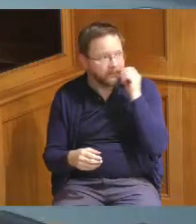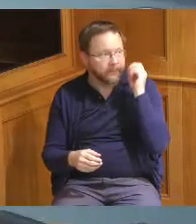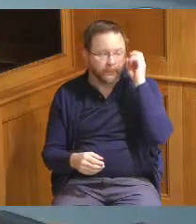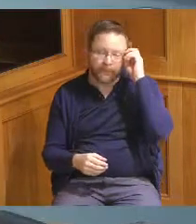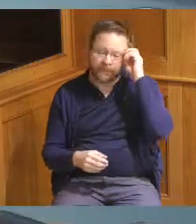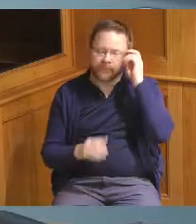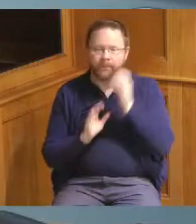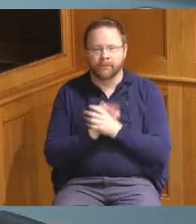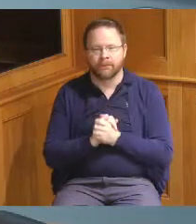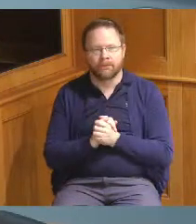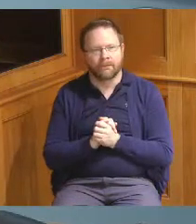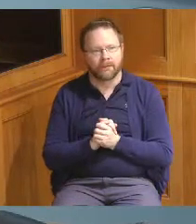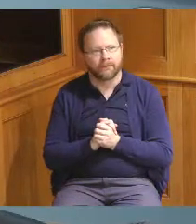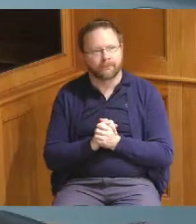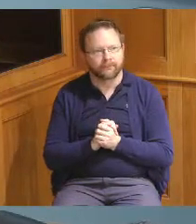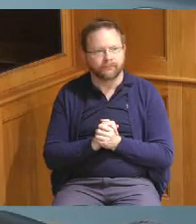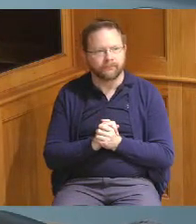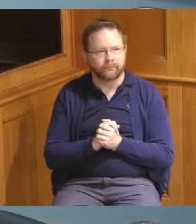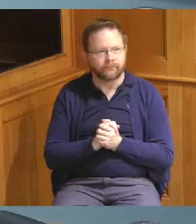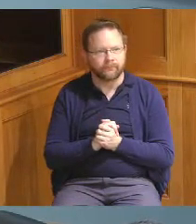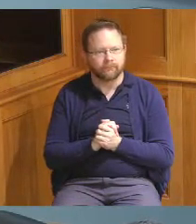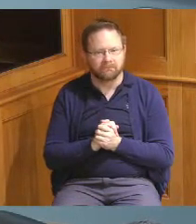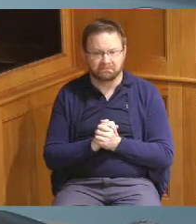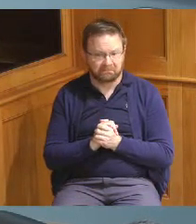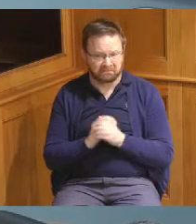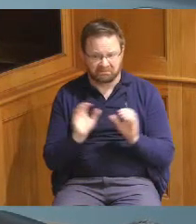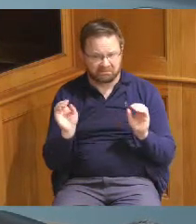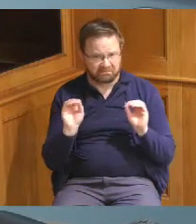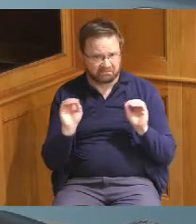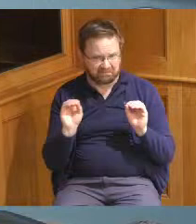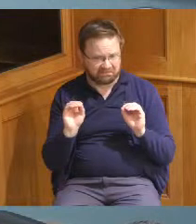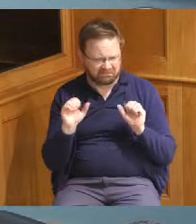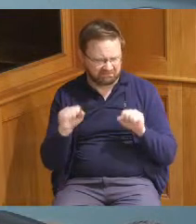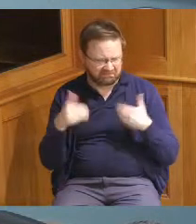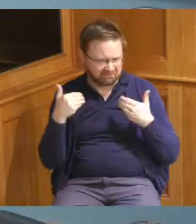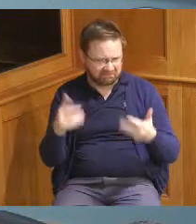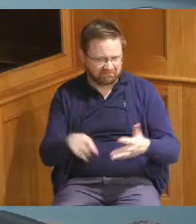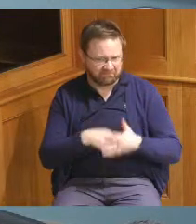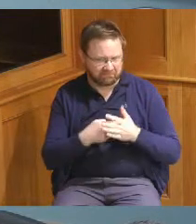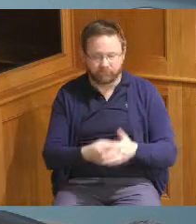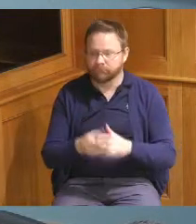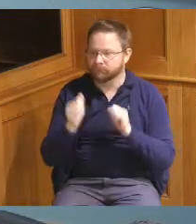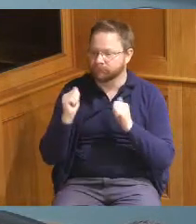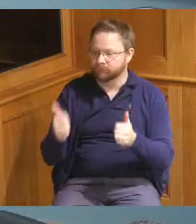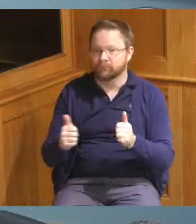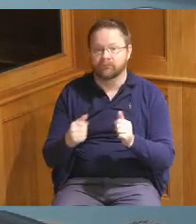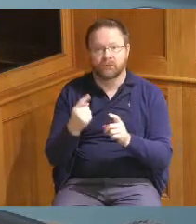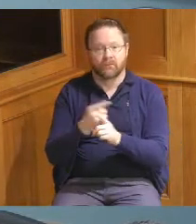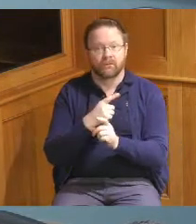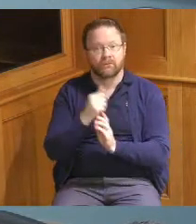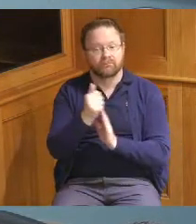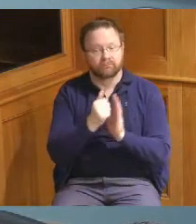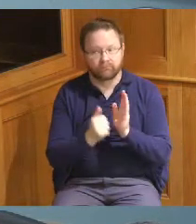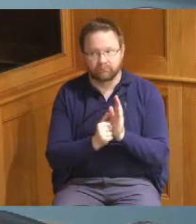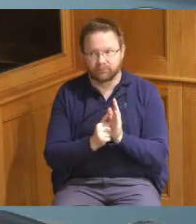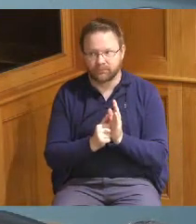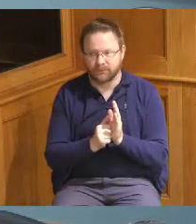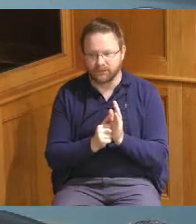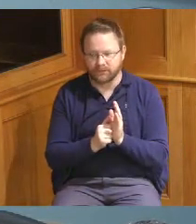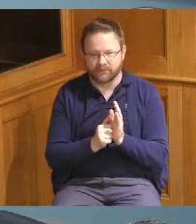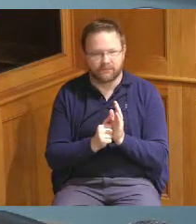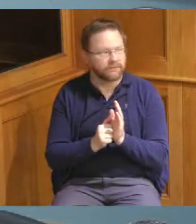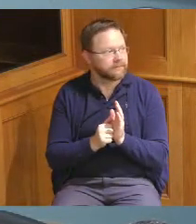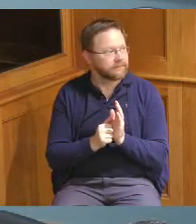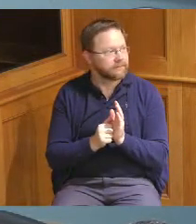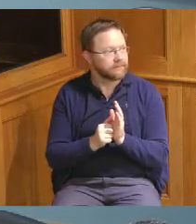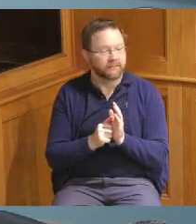way of comments before we get started? Nothing before we get started. Okay, all right. Commissioner. We're going to move to the regular agenda. I know Eric Beck,